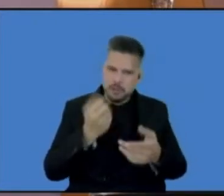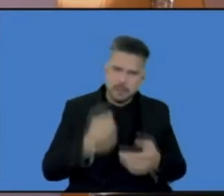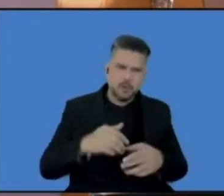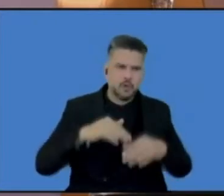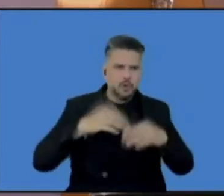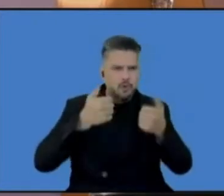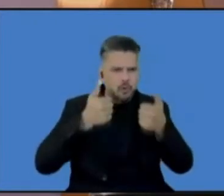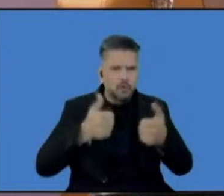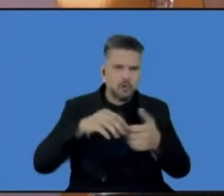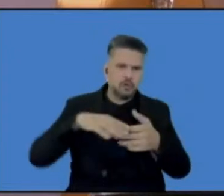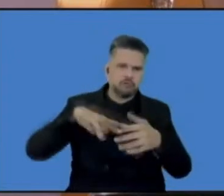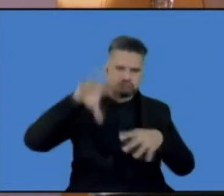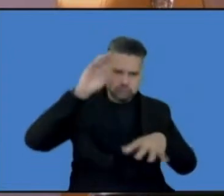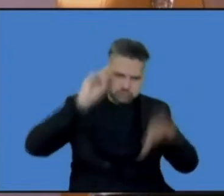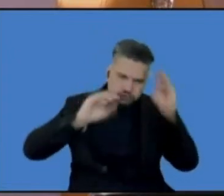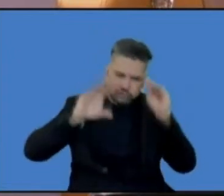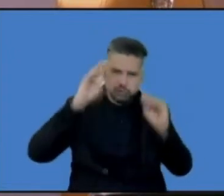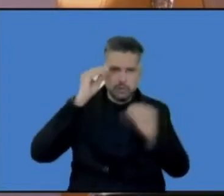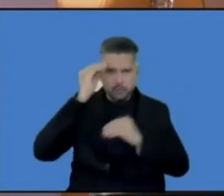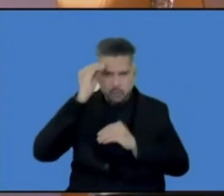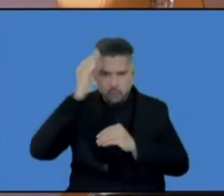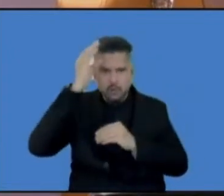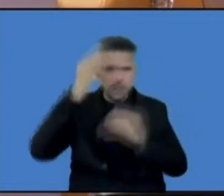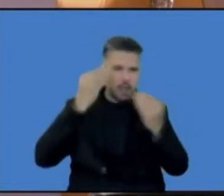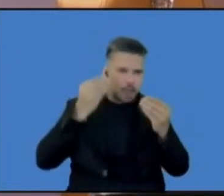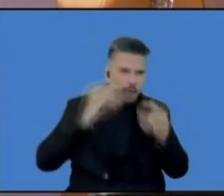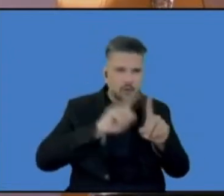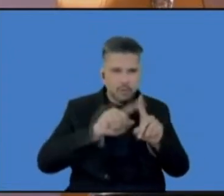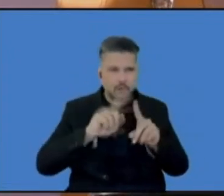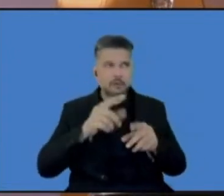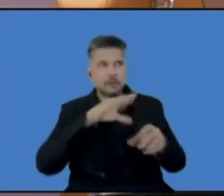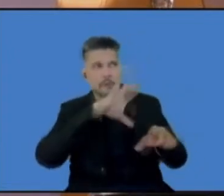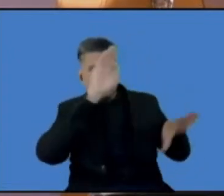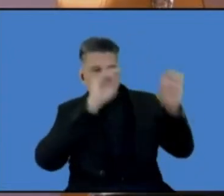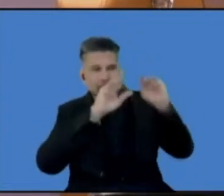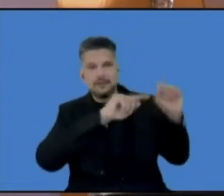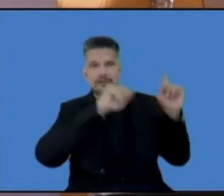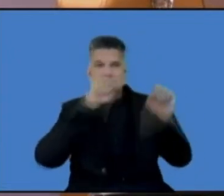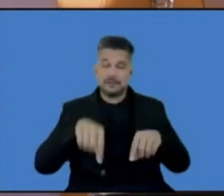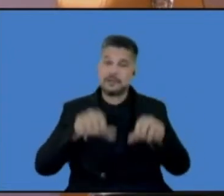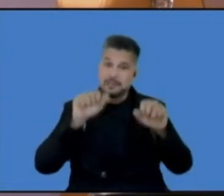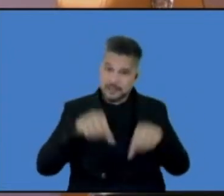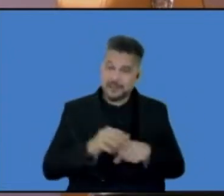about work abroad. I mean, sometimes people think that